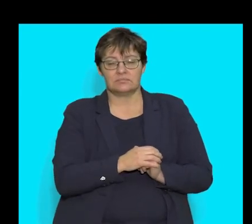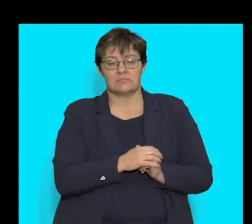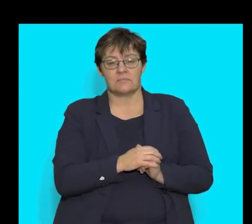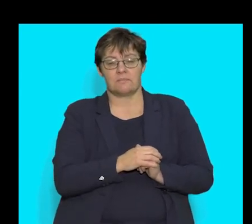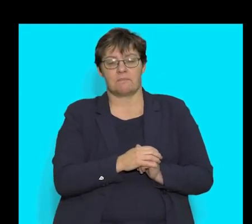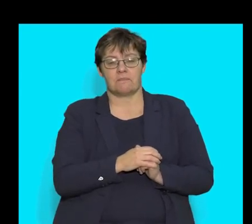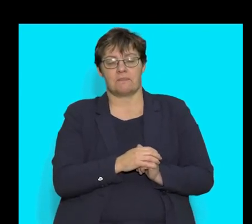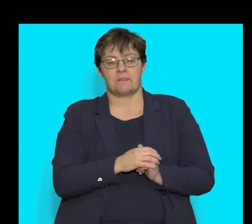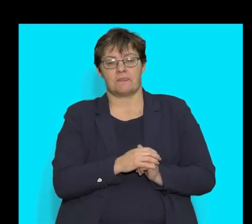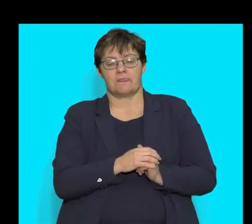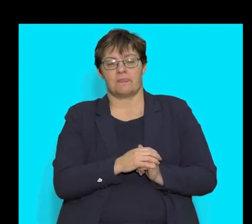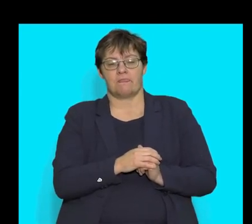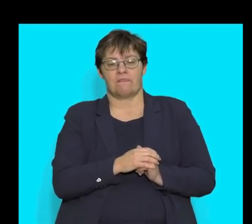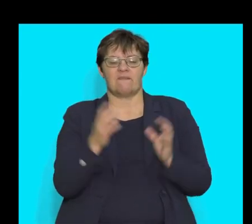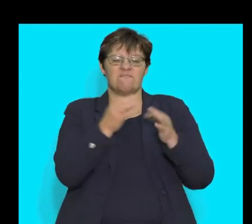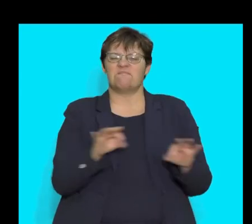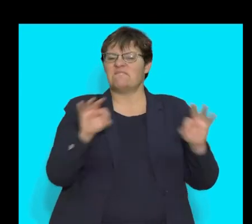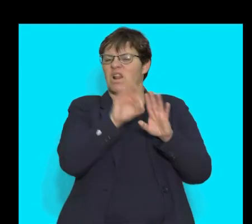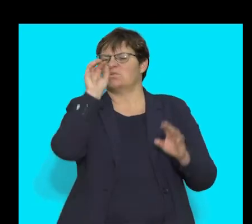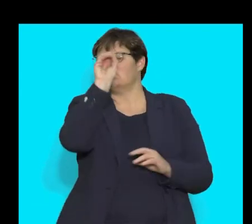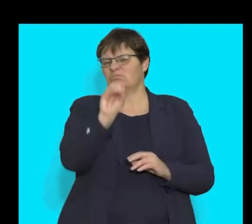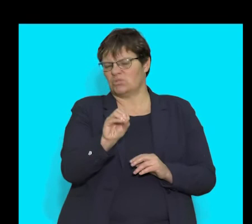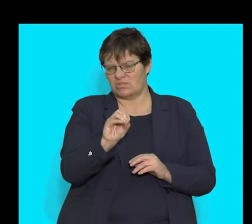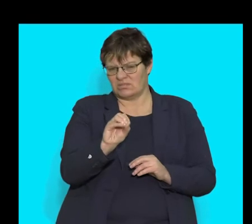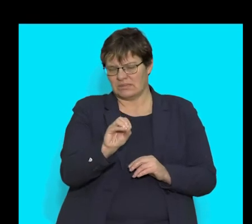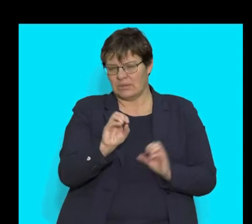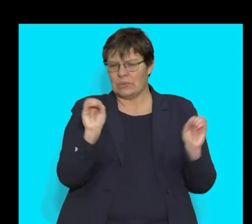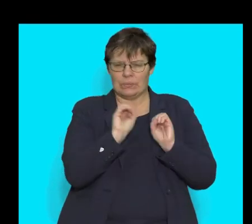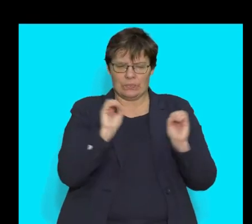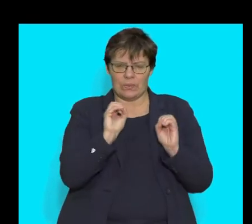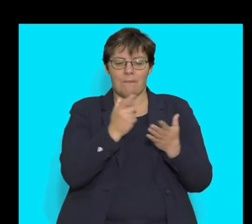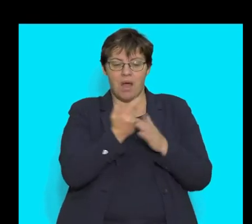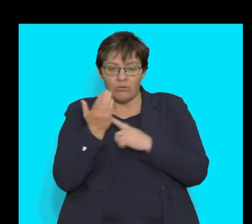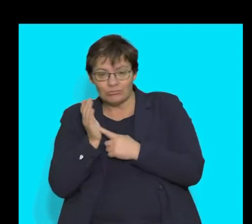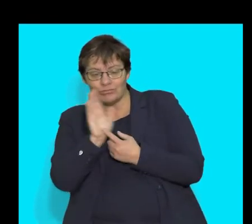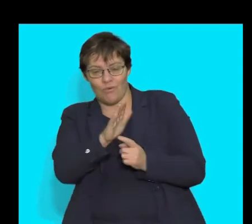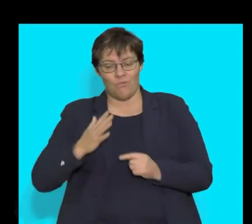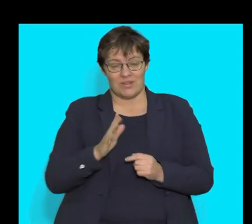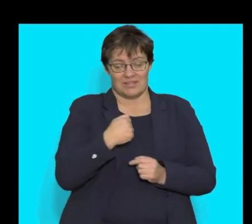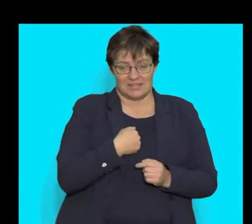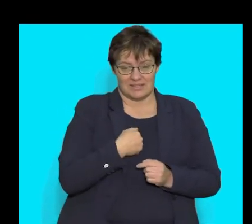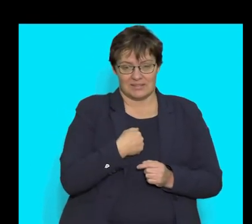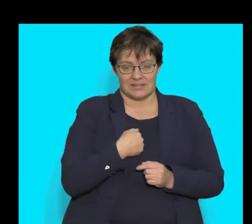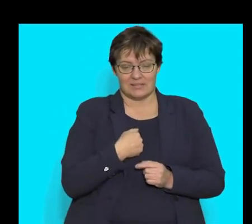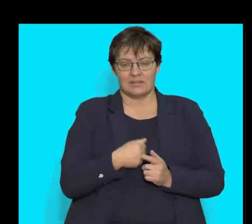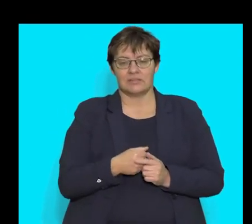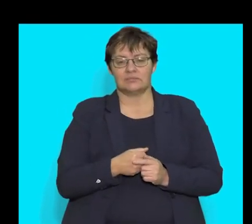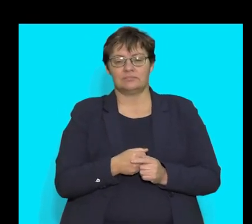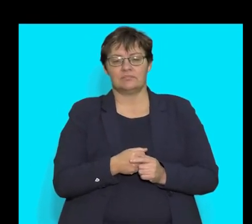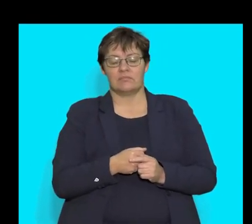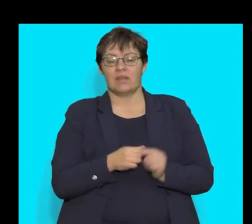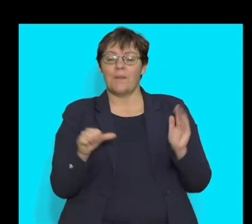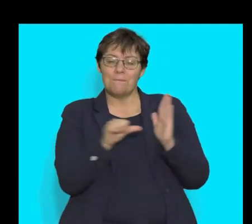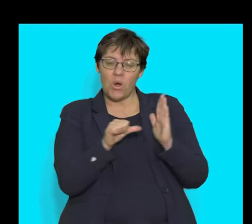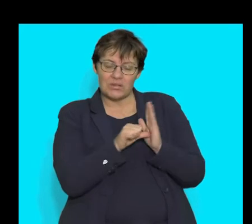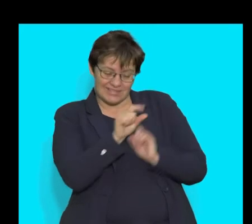there. I haven't put values on this axis, but I just wanted to show you that there's an important